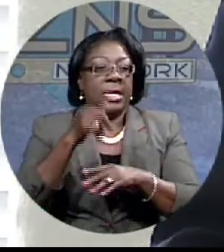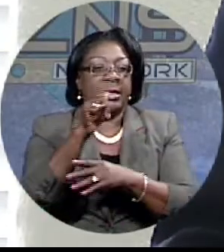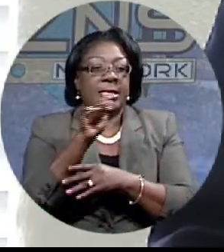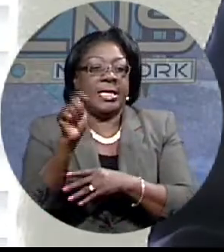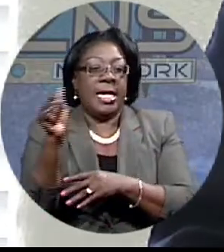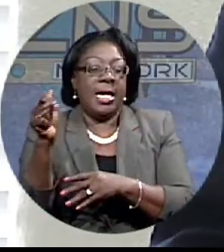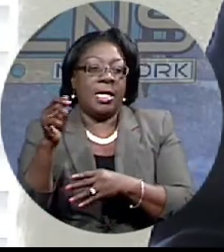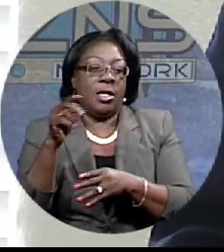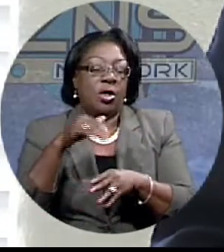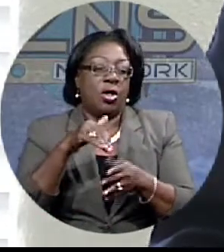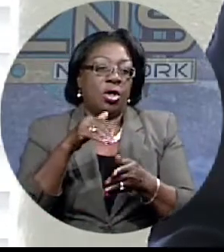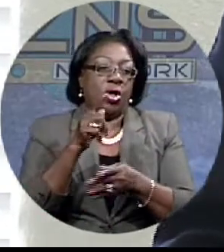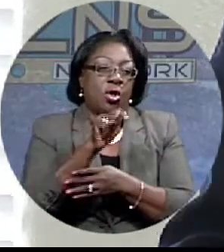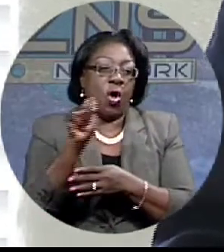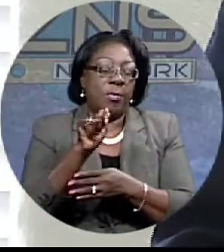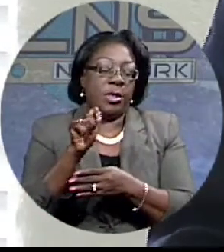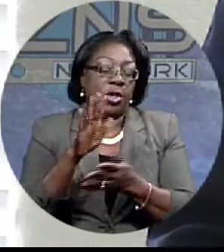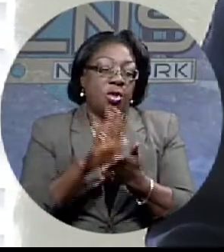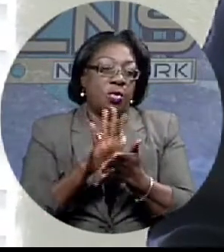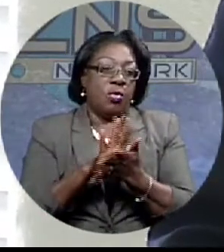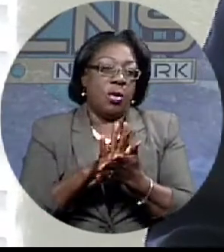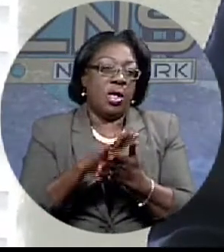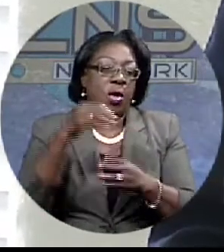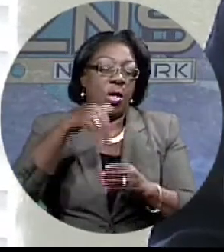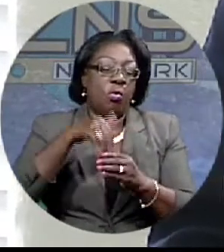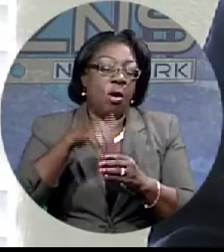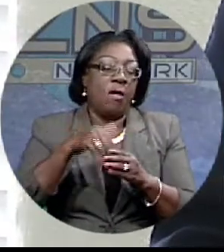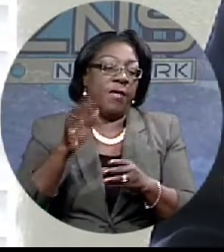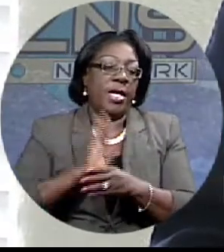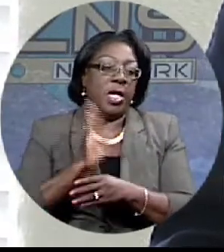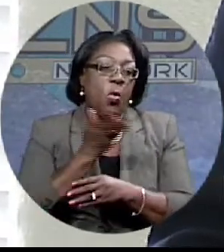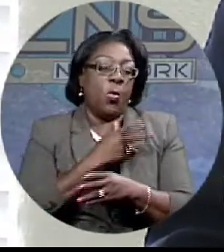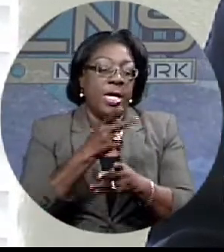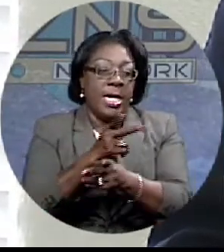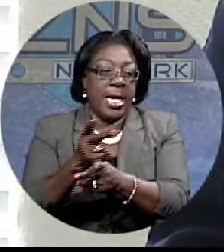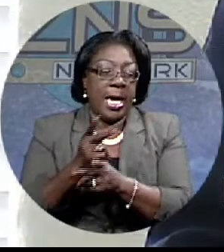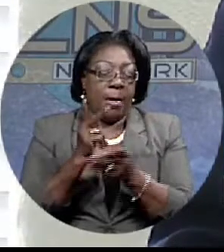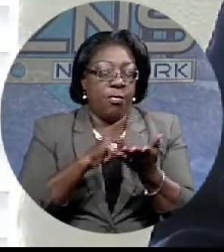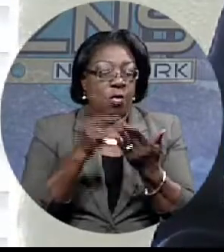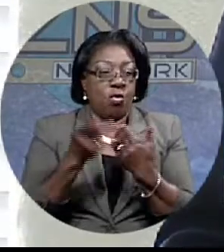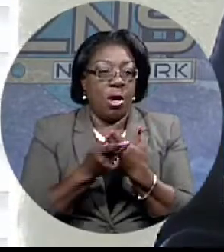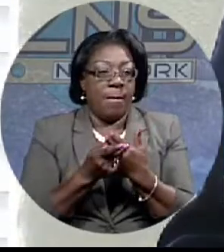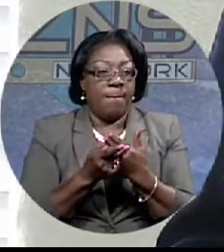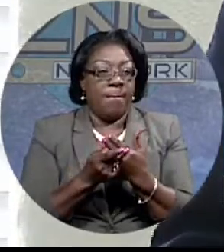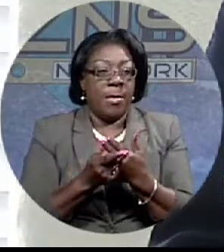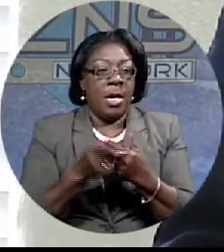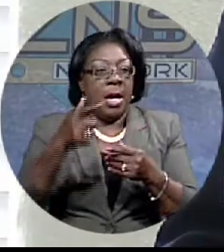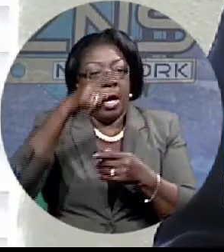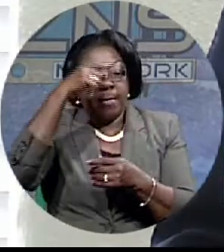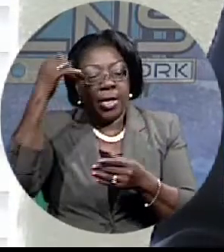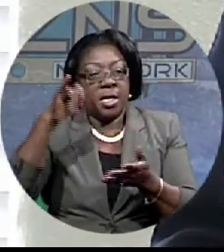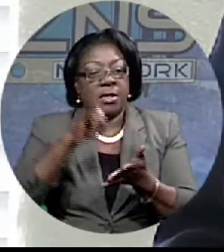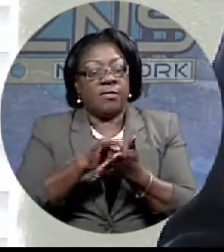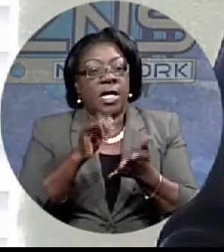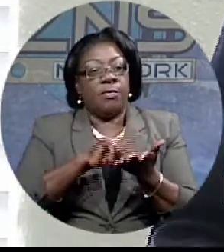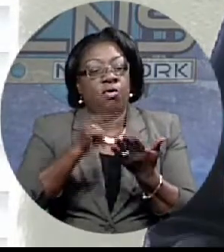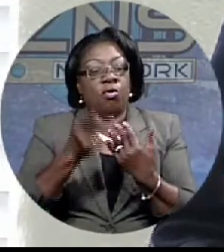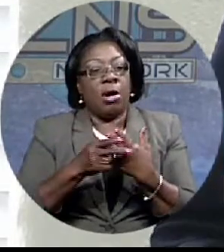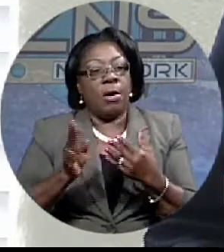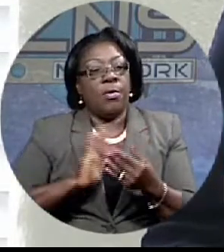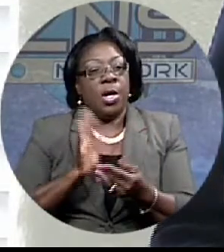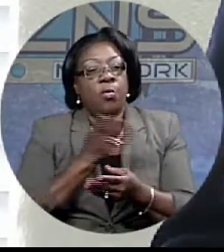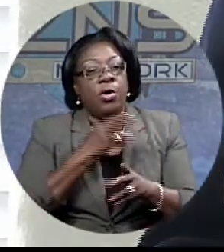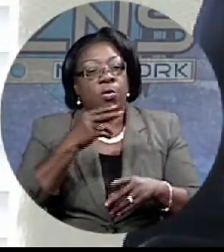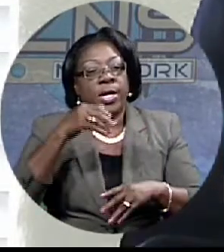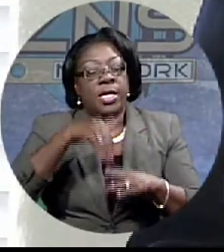involved with their We Care program. And I can truly say because of the We Care program today, we went into